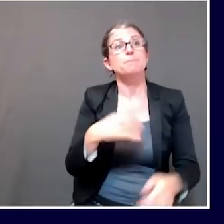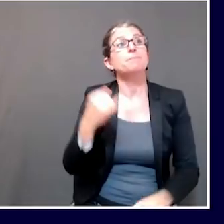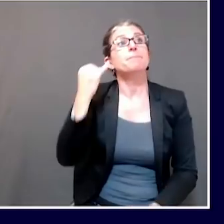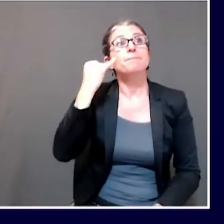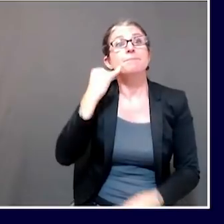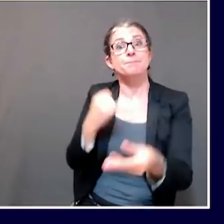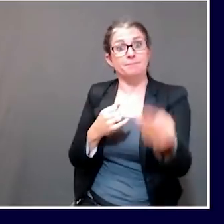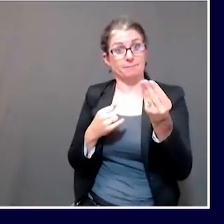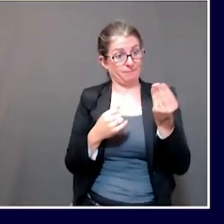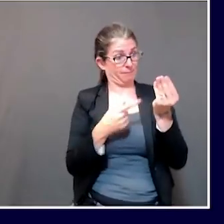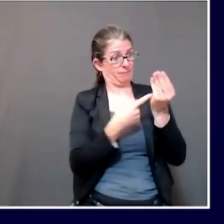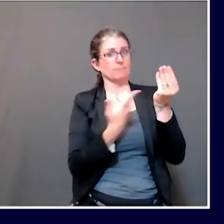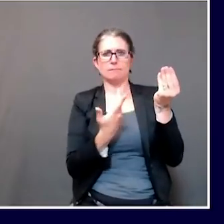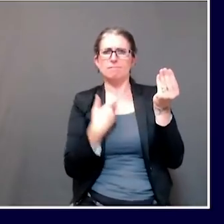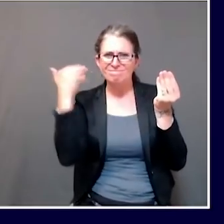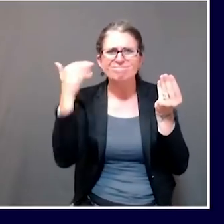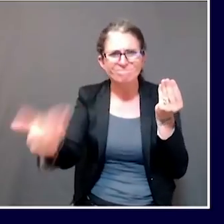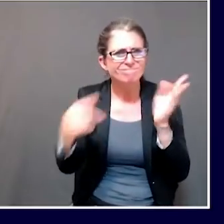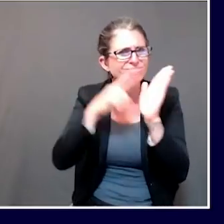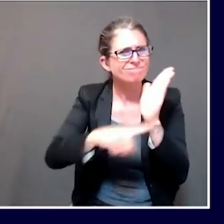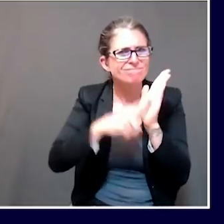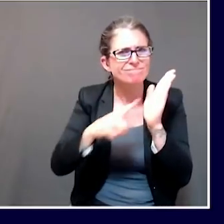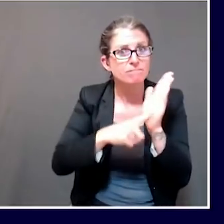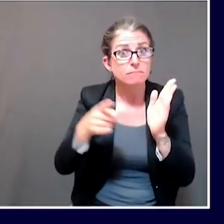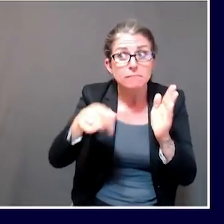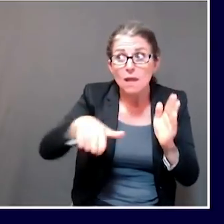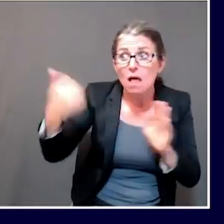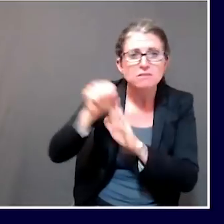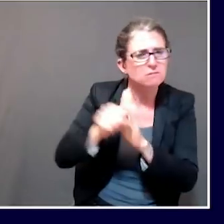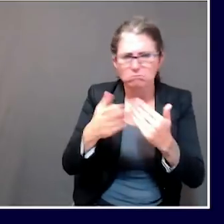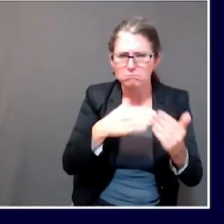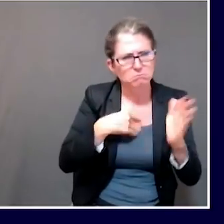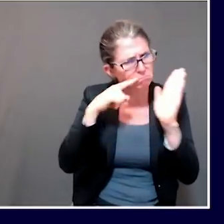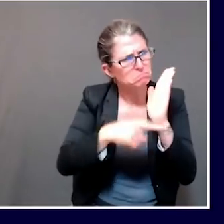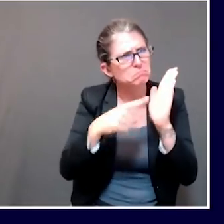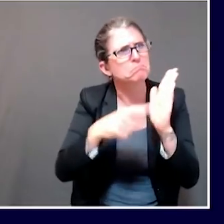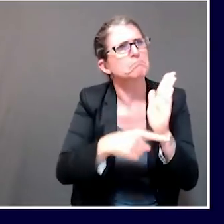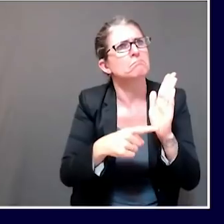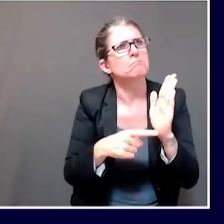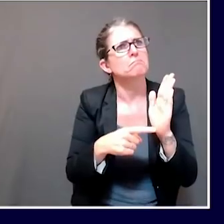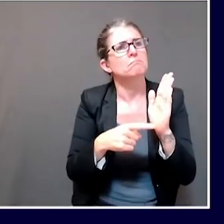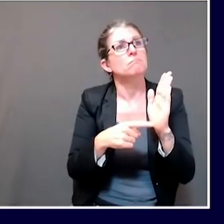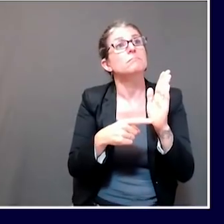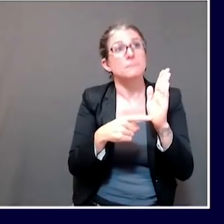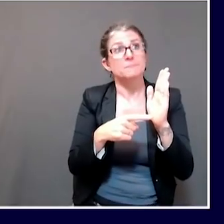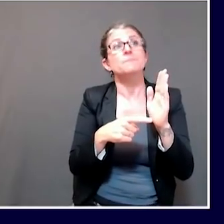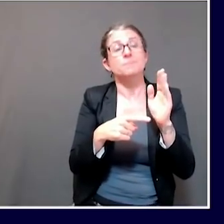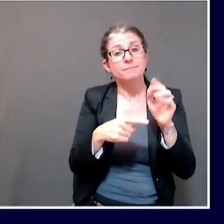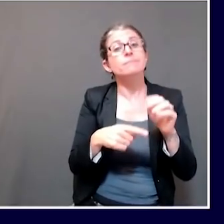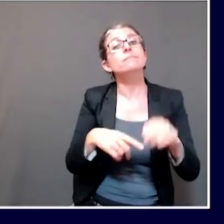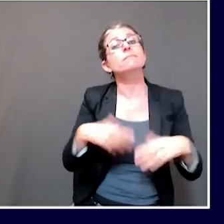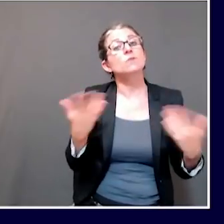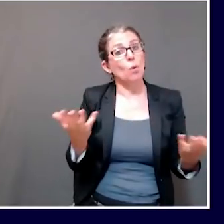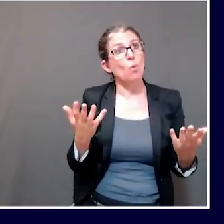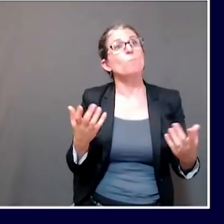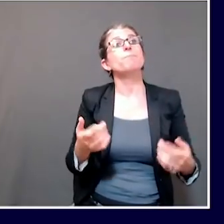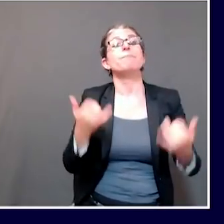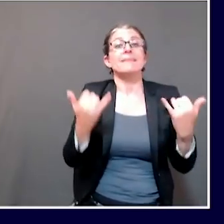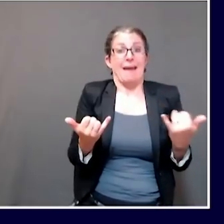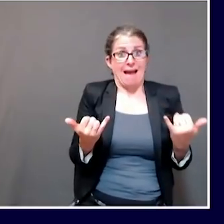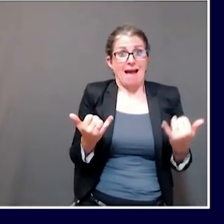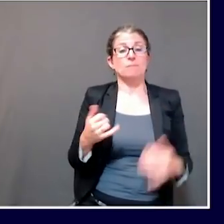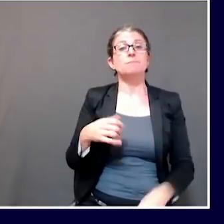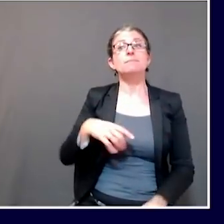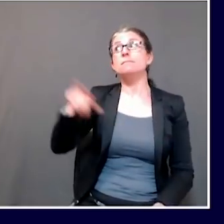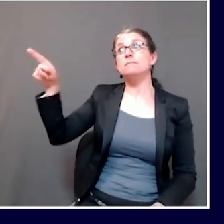them. Contact trace, and if an individual is an out-of-state resident, happens to be in Maine, and is associated